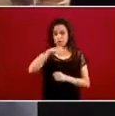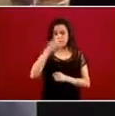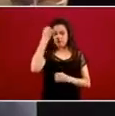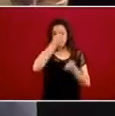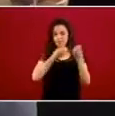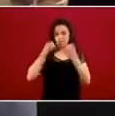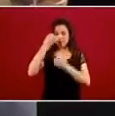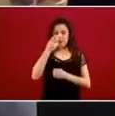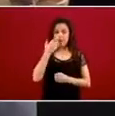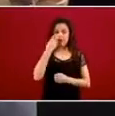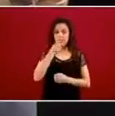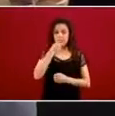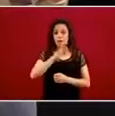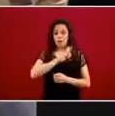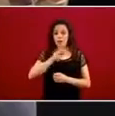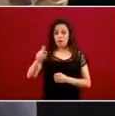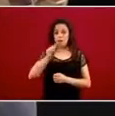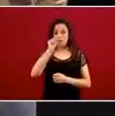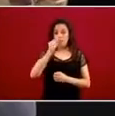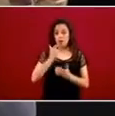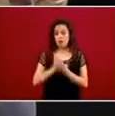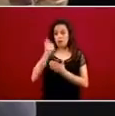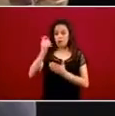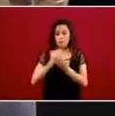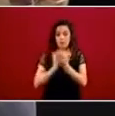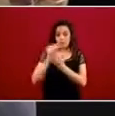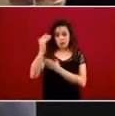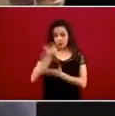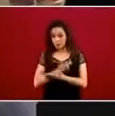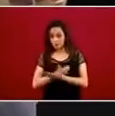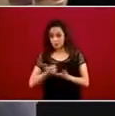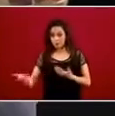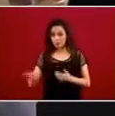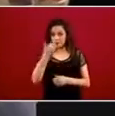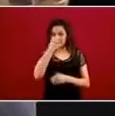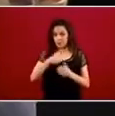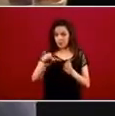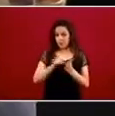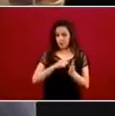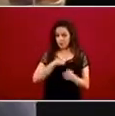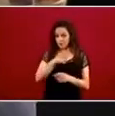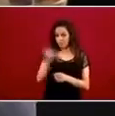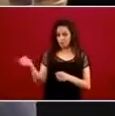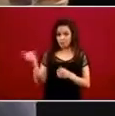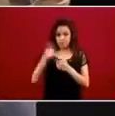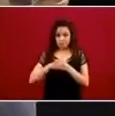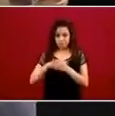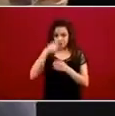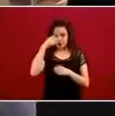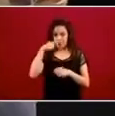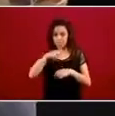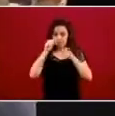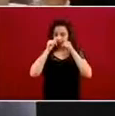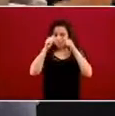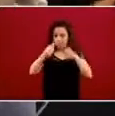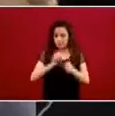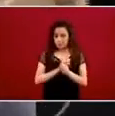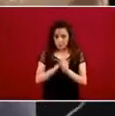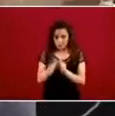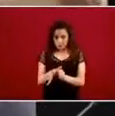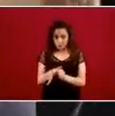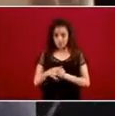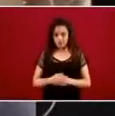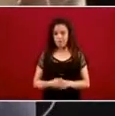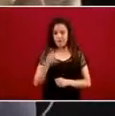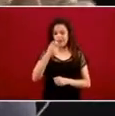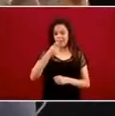you considering to have salary increases, to increase their salary during this 6-month period at all? That